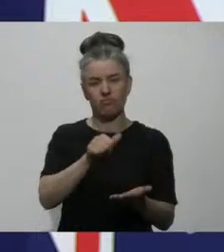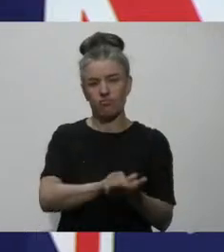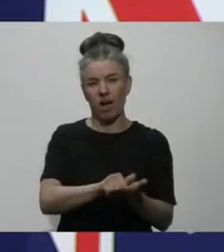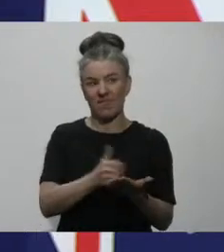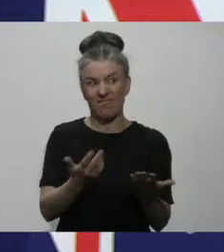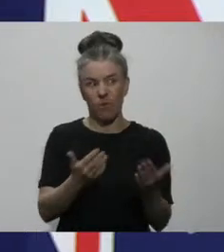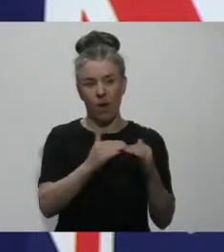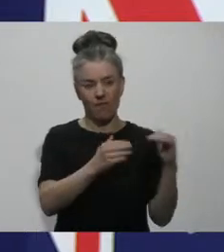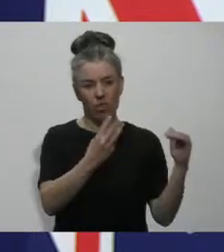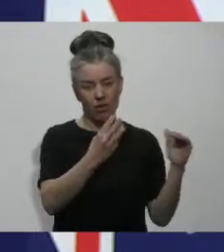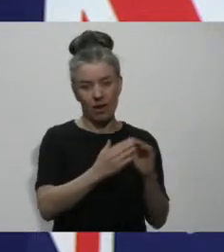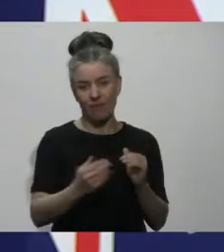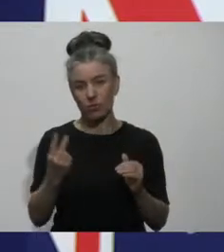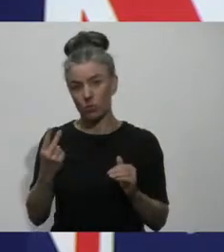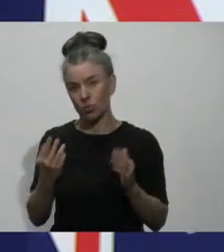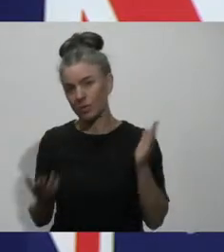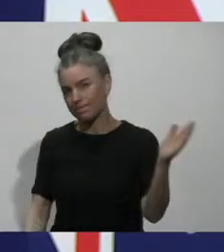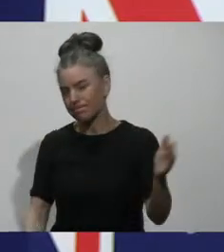restrictions.